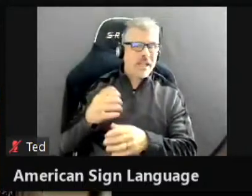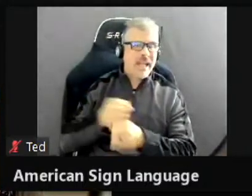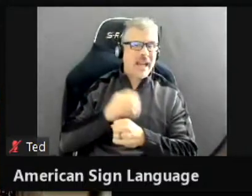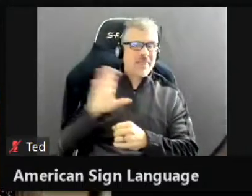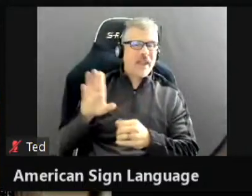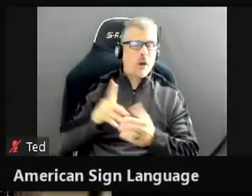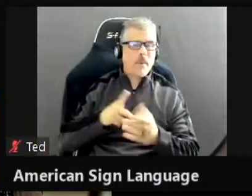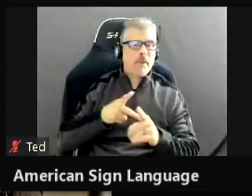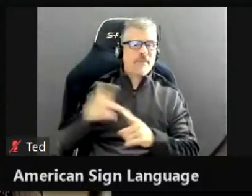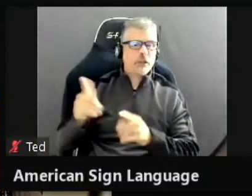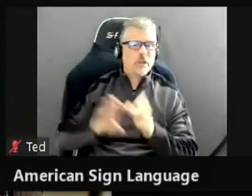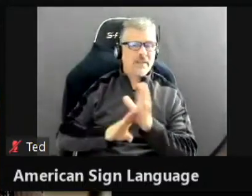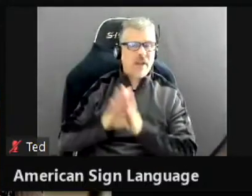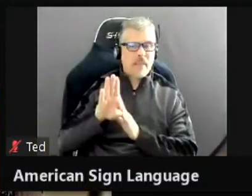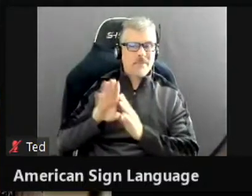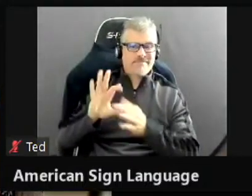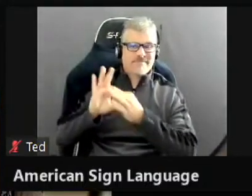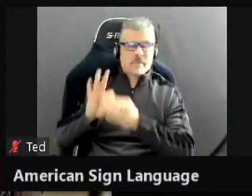and it's behavior.